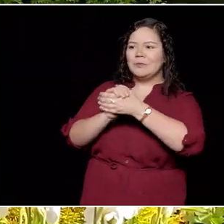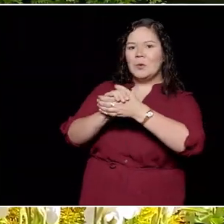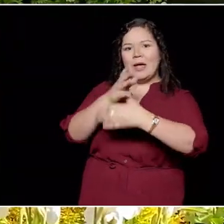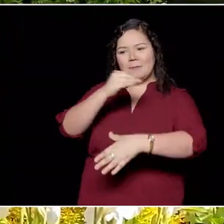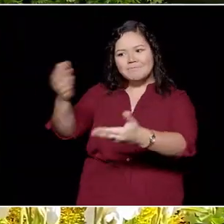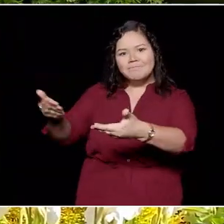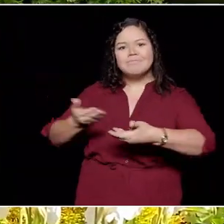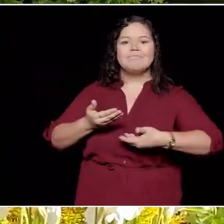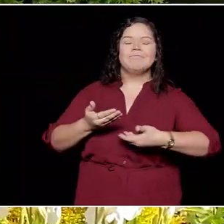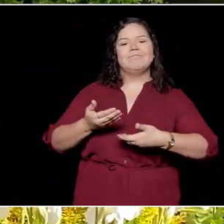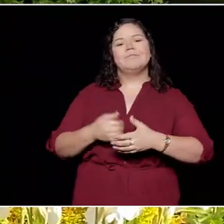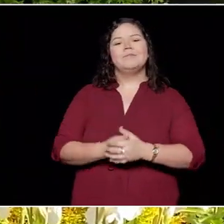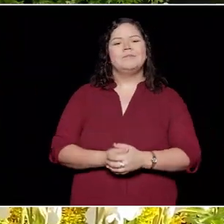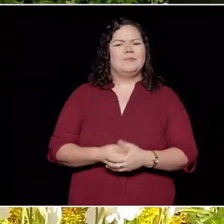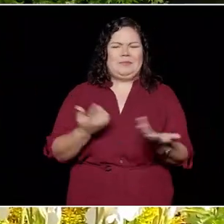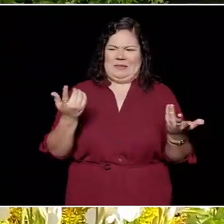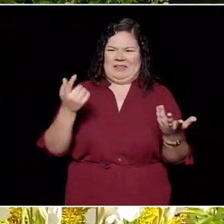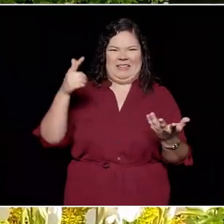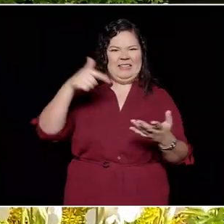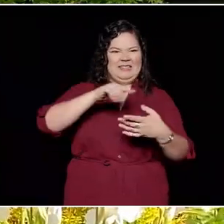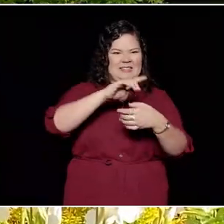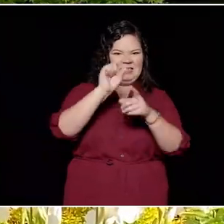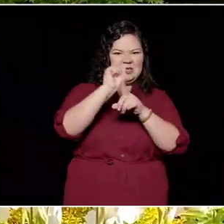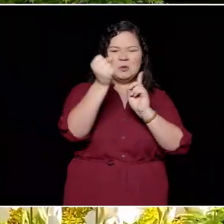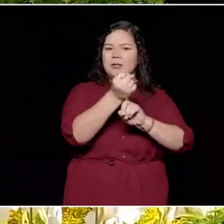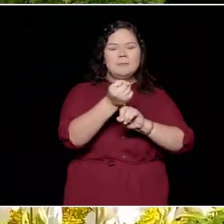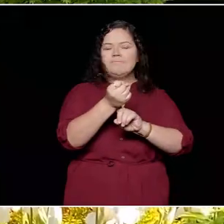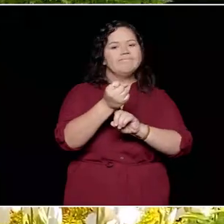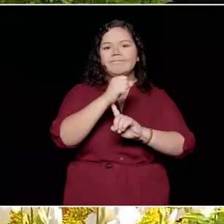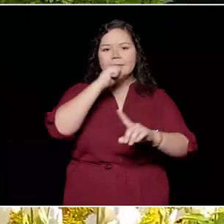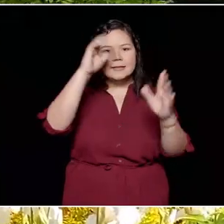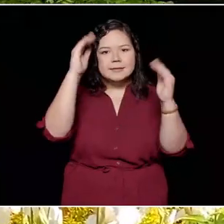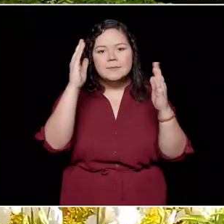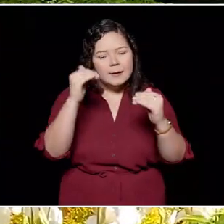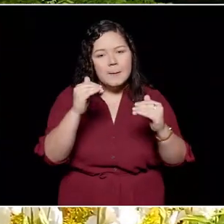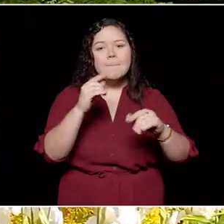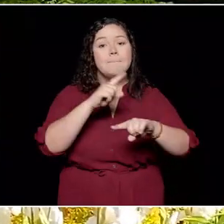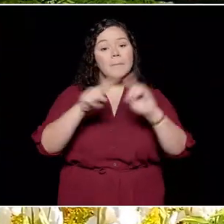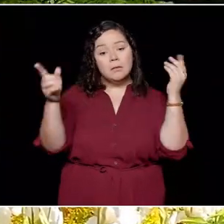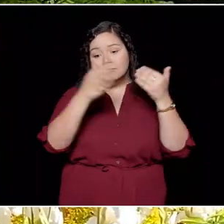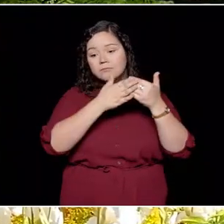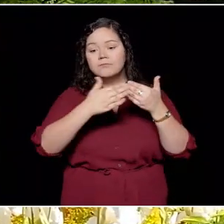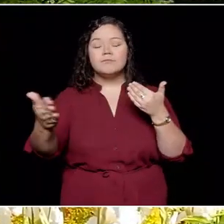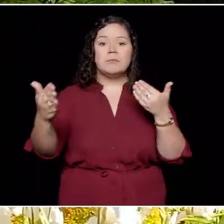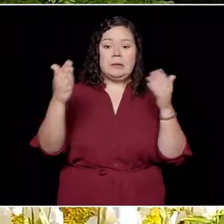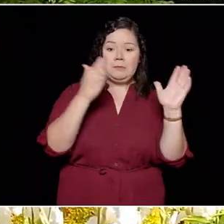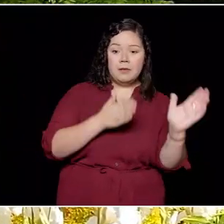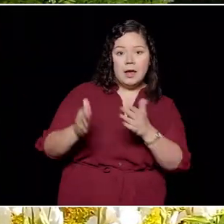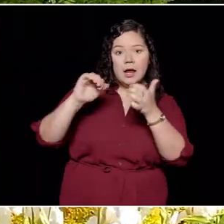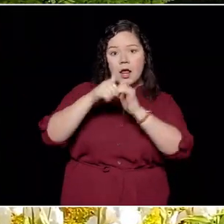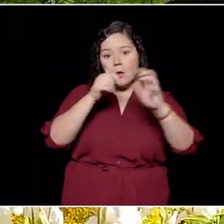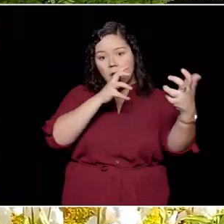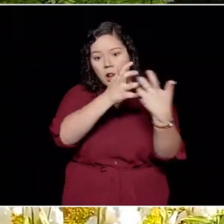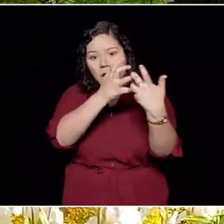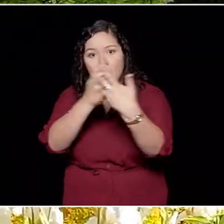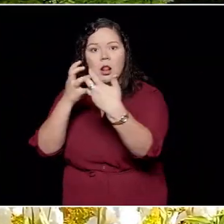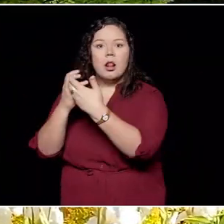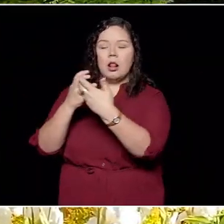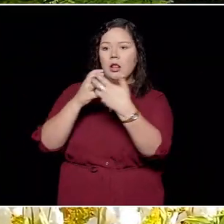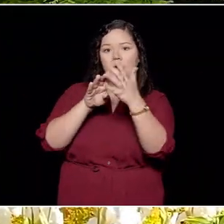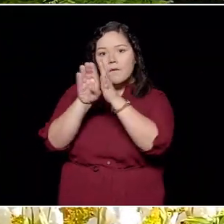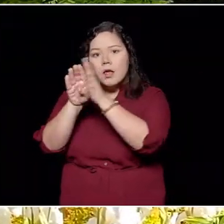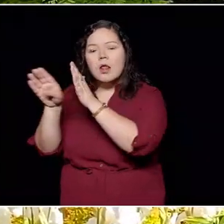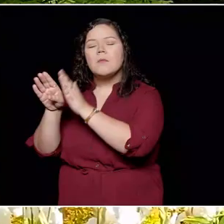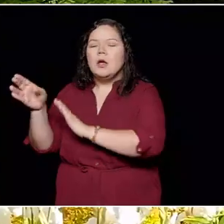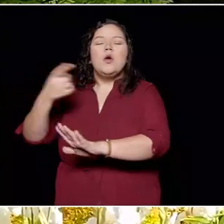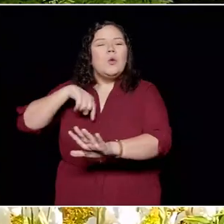We never expected this reality, and as we move beyond in how to thrive and adapt once again, we look